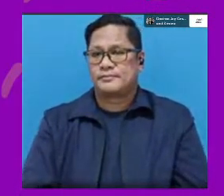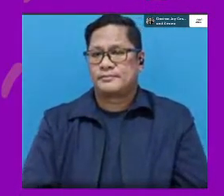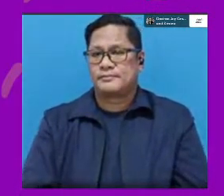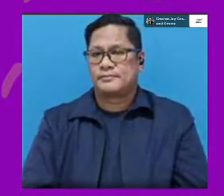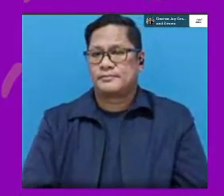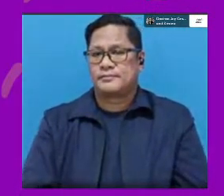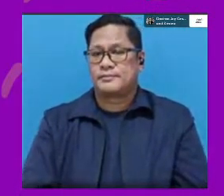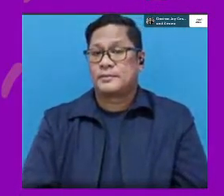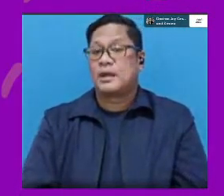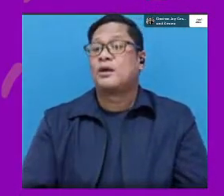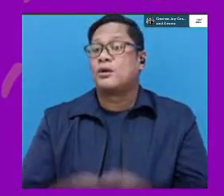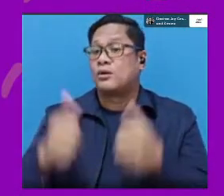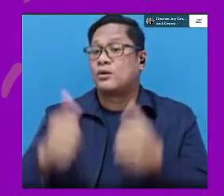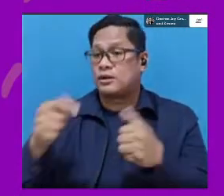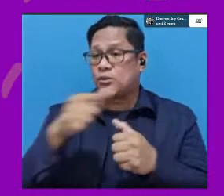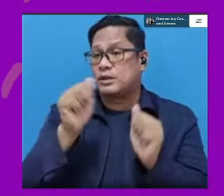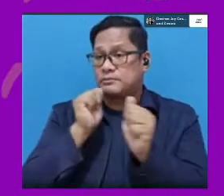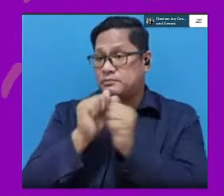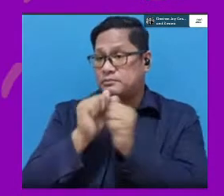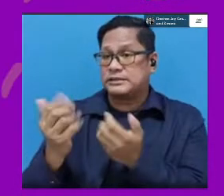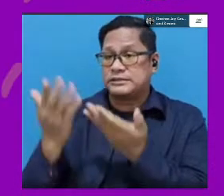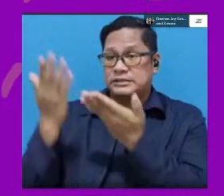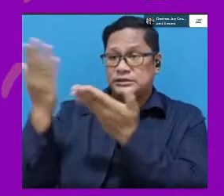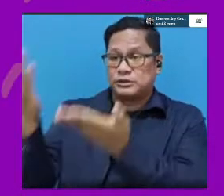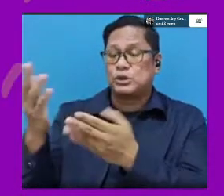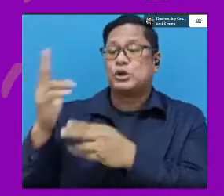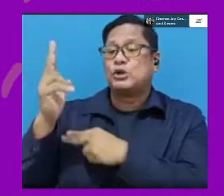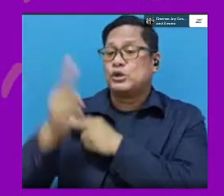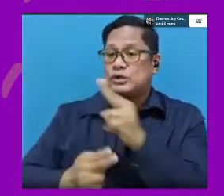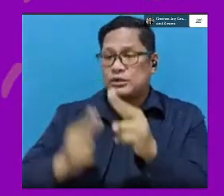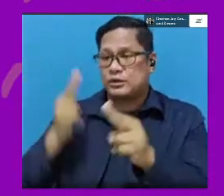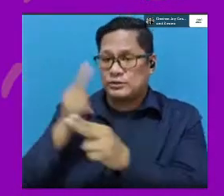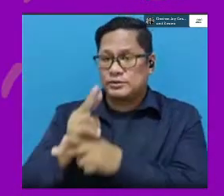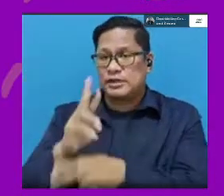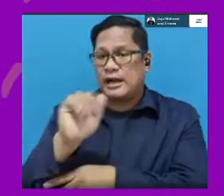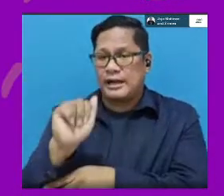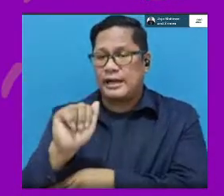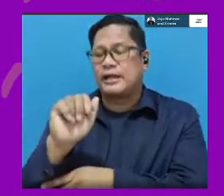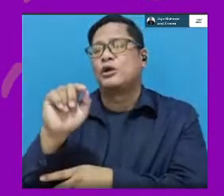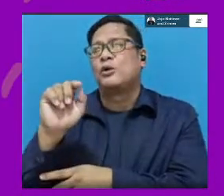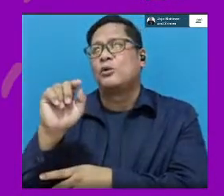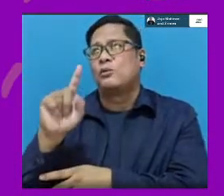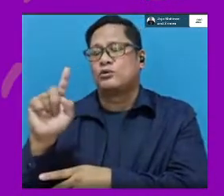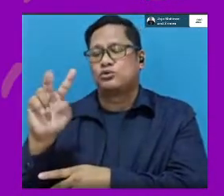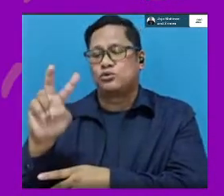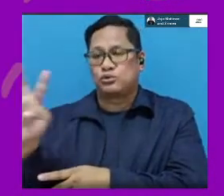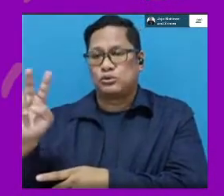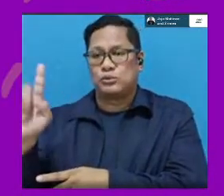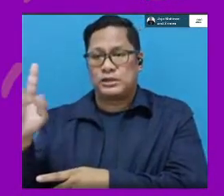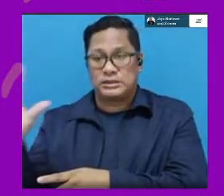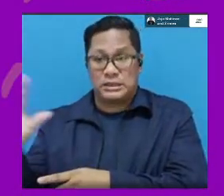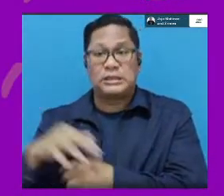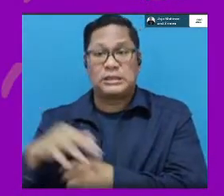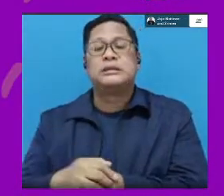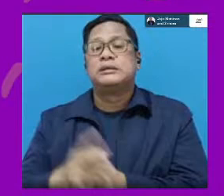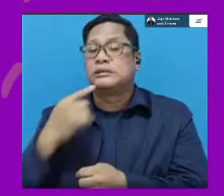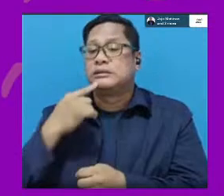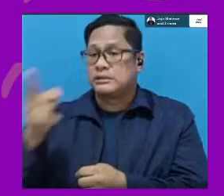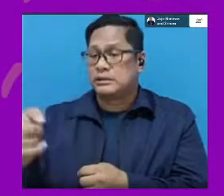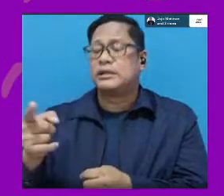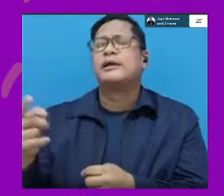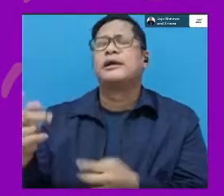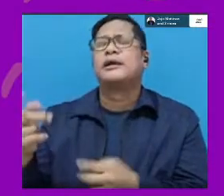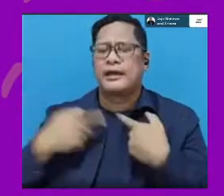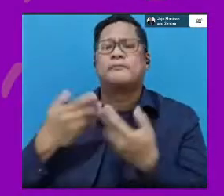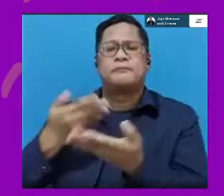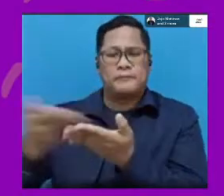Okay, with the passage of our Universal Healthcare Act, or RA 11223, DOH can procure new